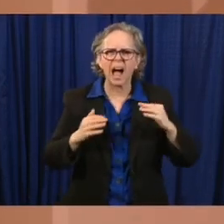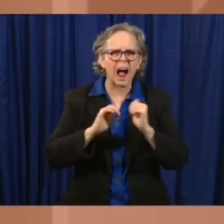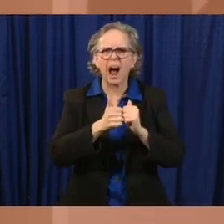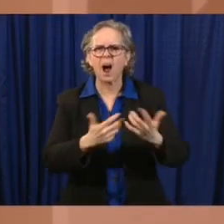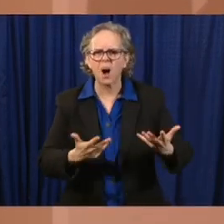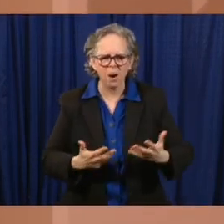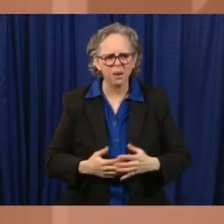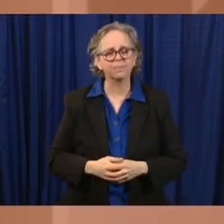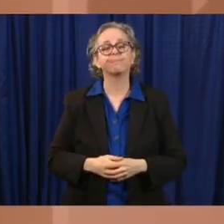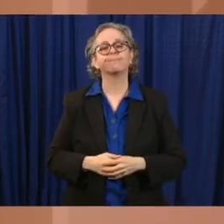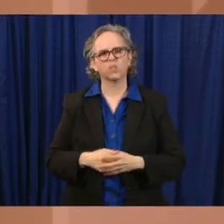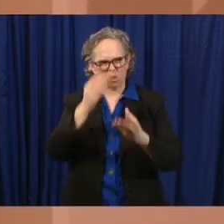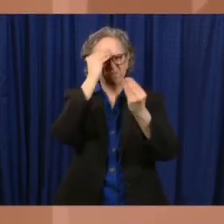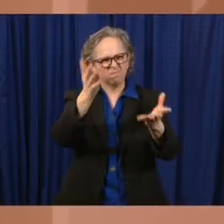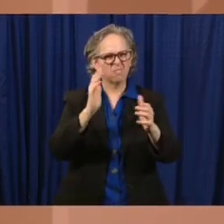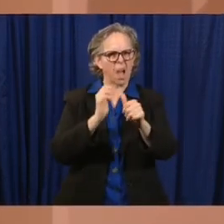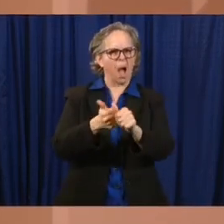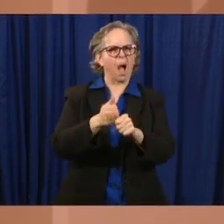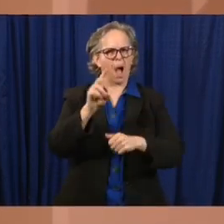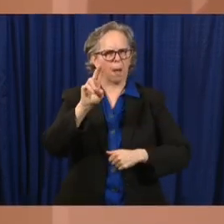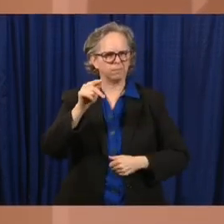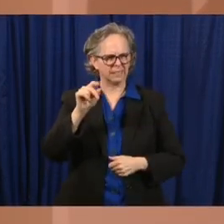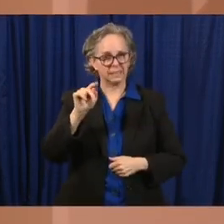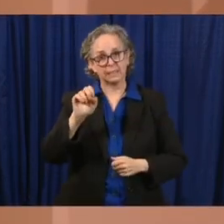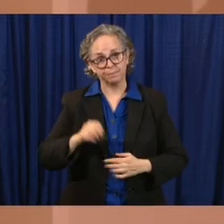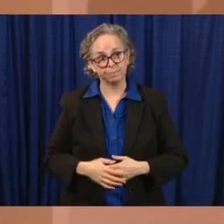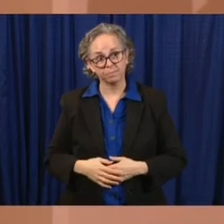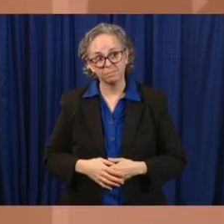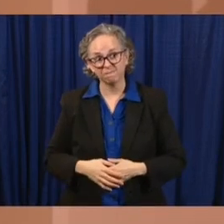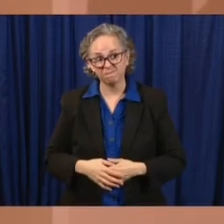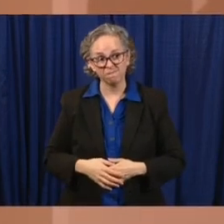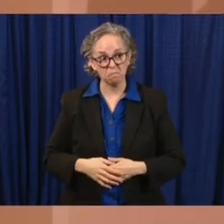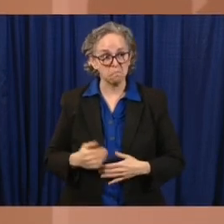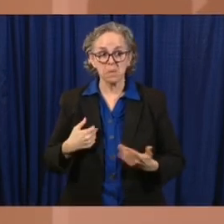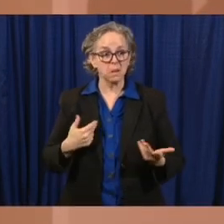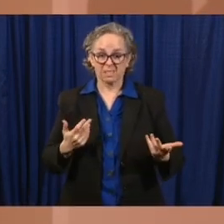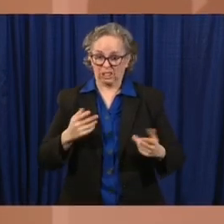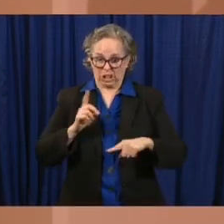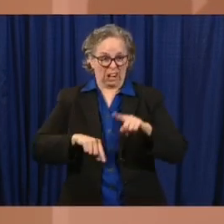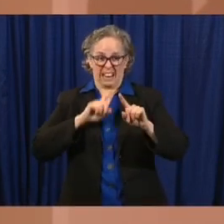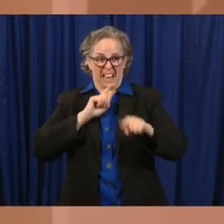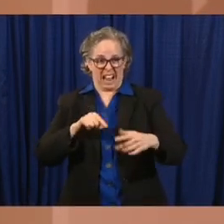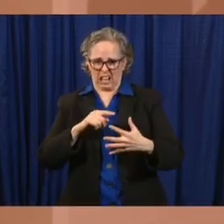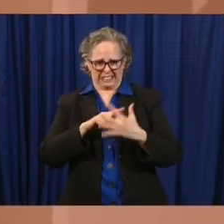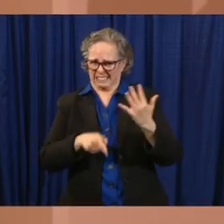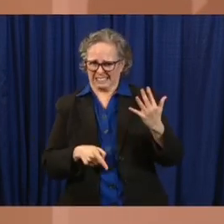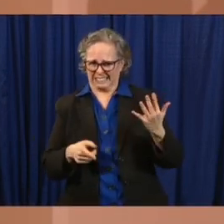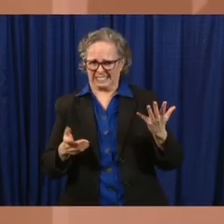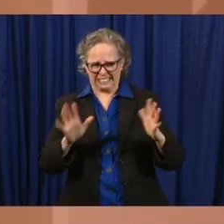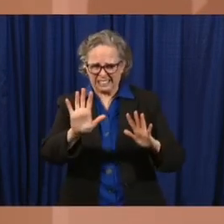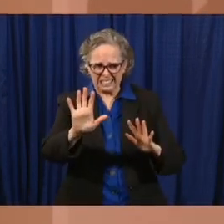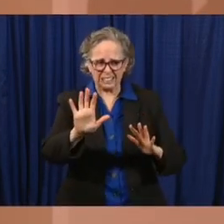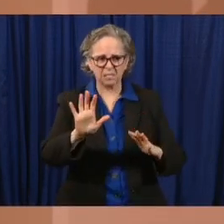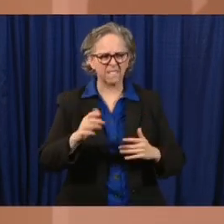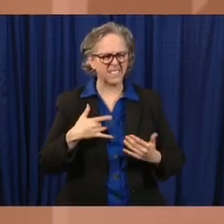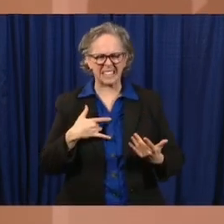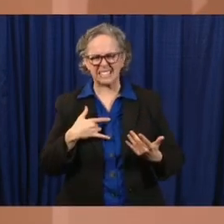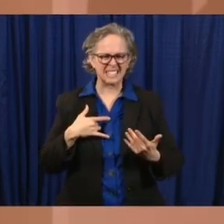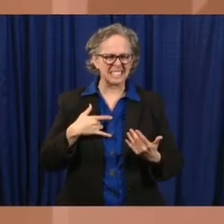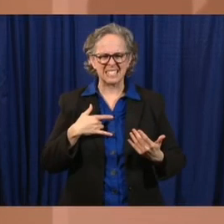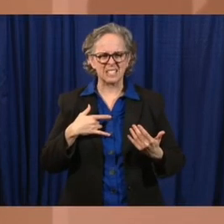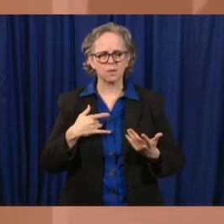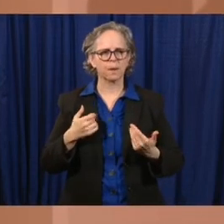seemed insufficient to me was our response at providing all of the information, background, and looking